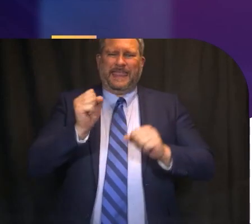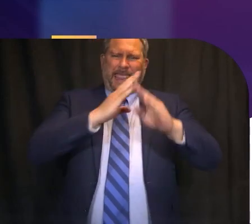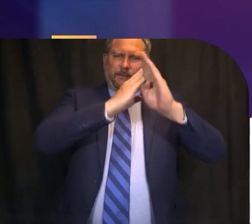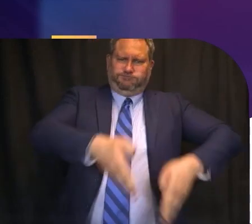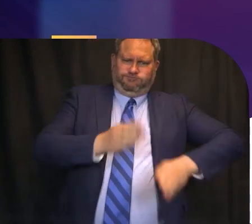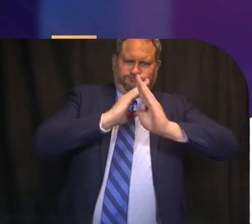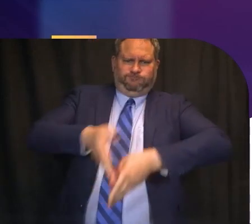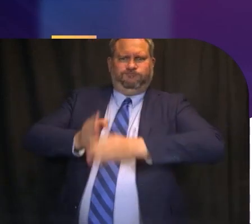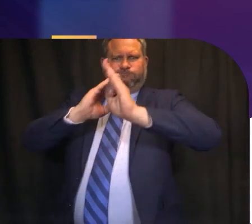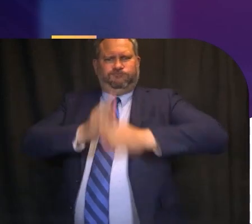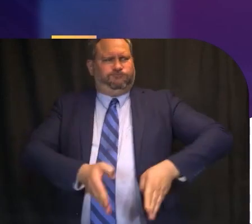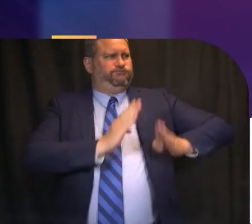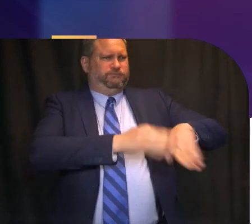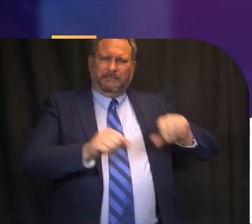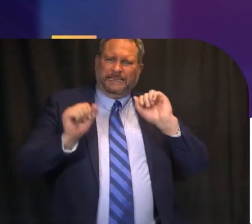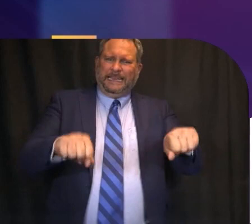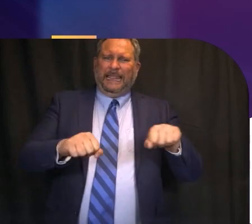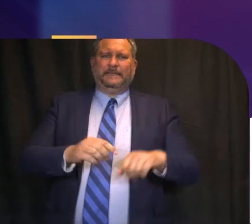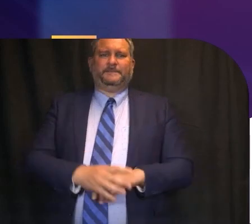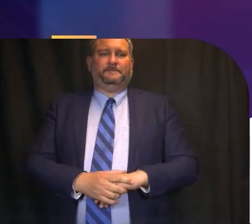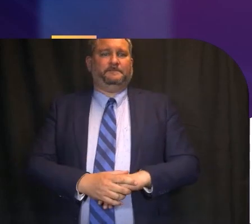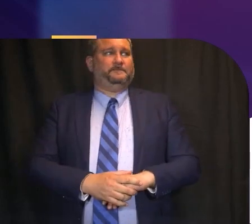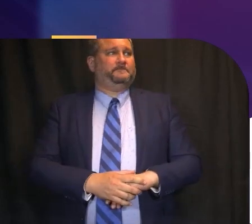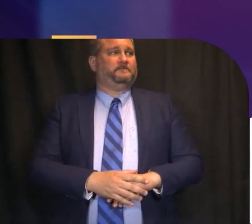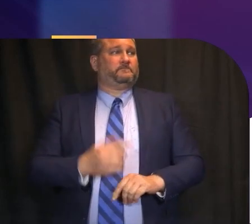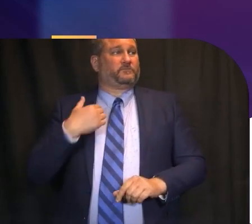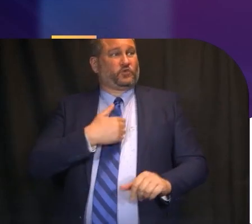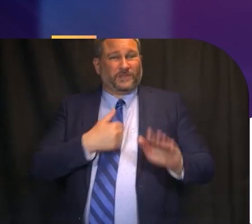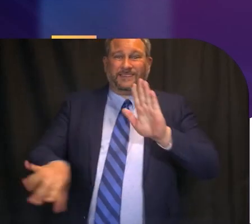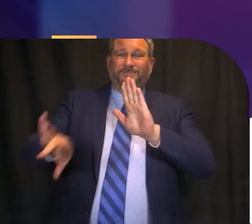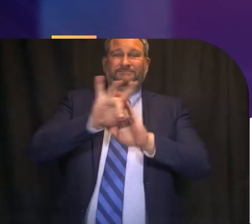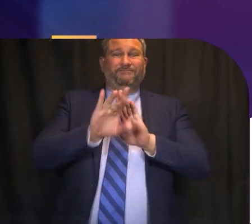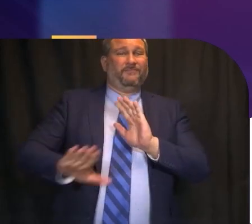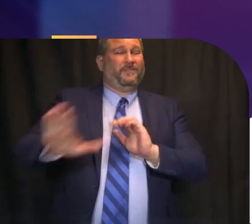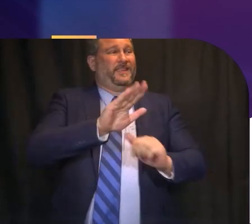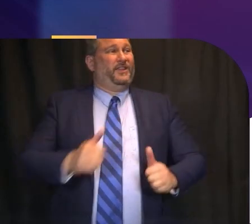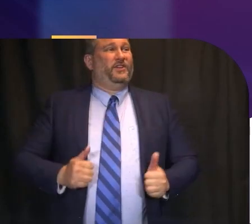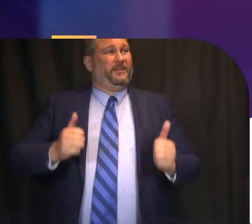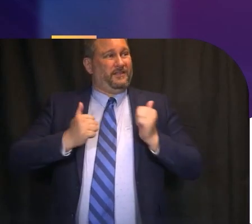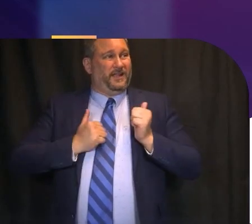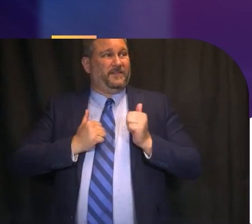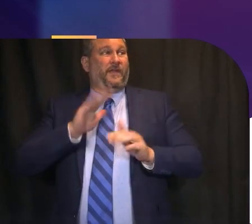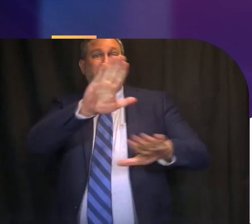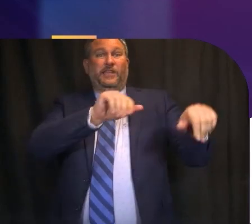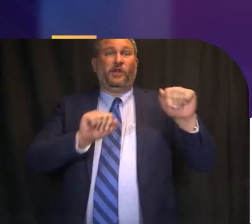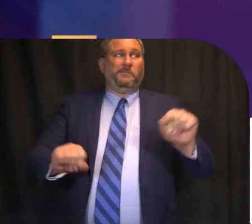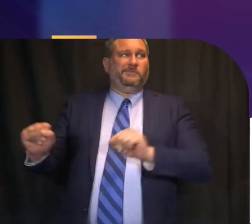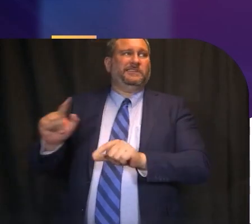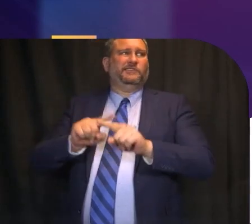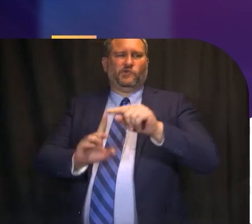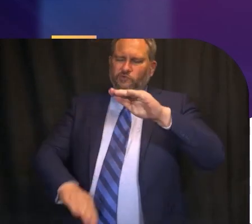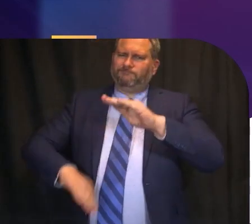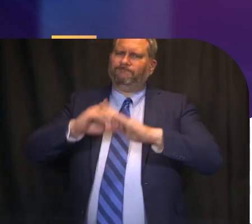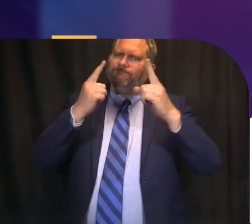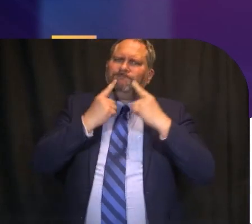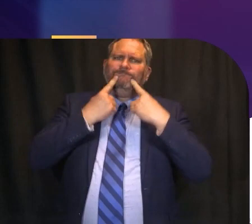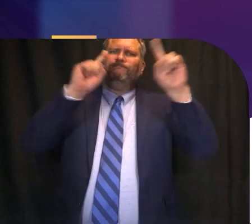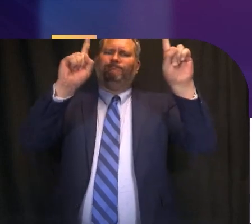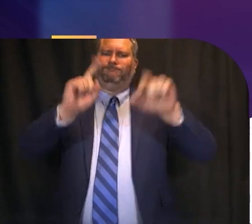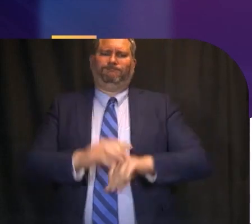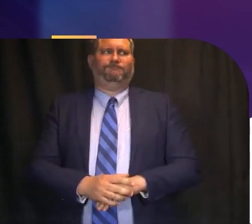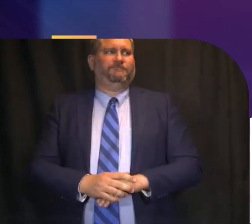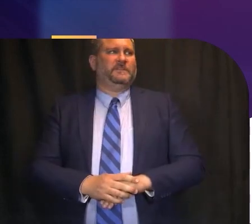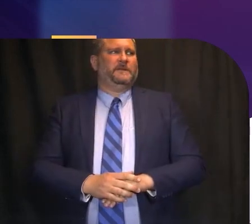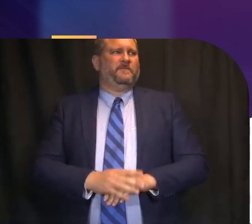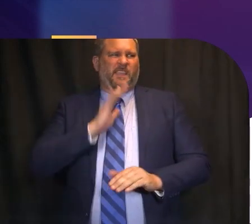their choosing and reach their fullest potential. And that is what drives our work. Last month, we proposed a new rule that would